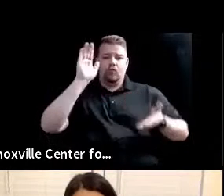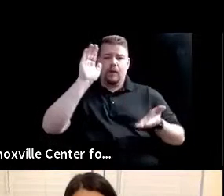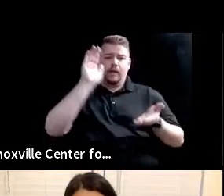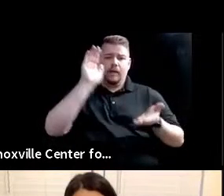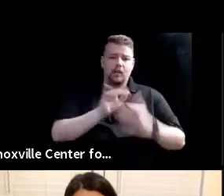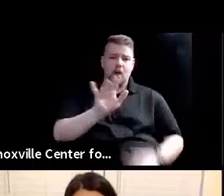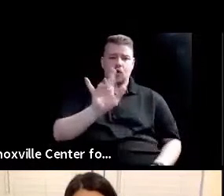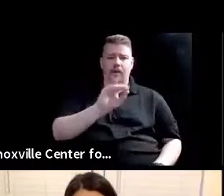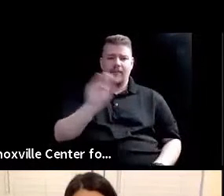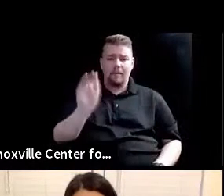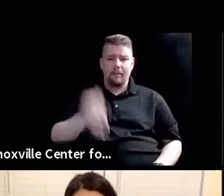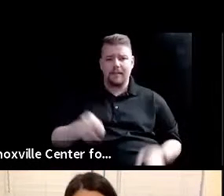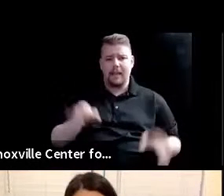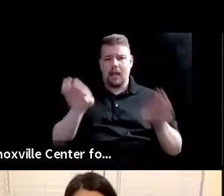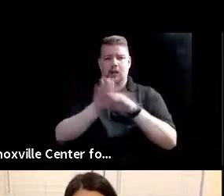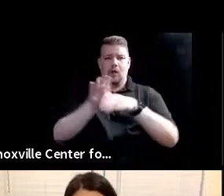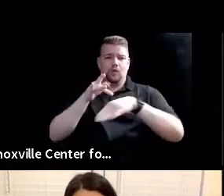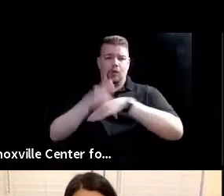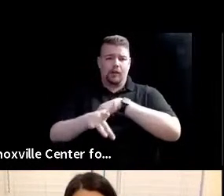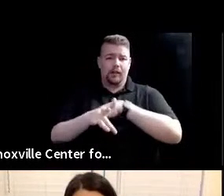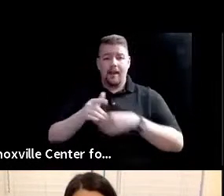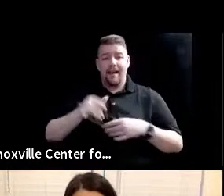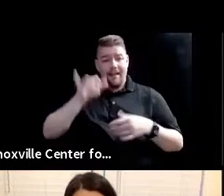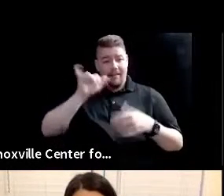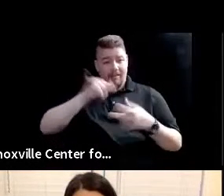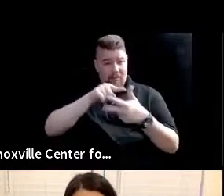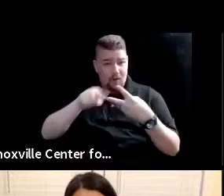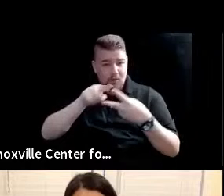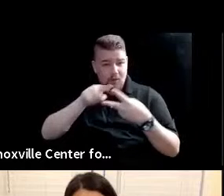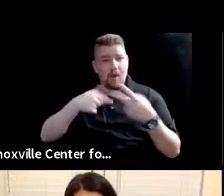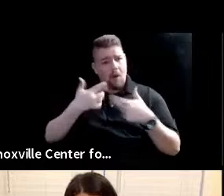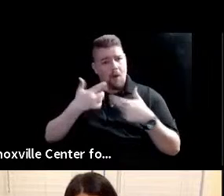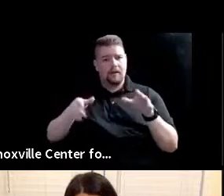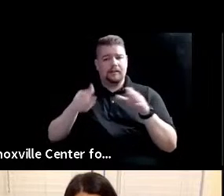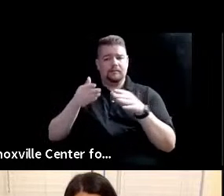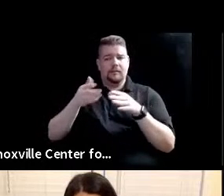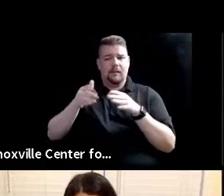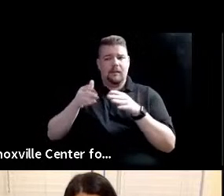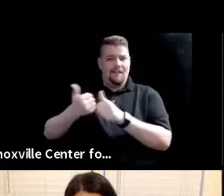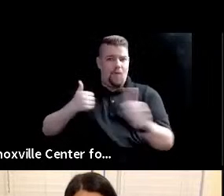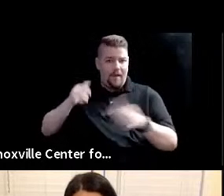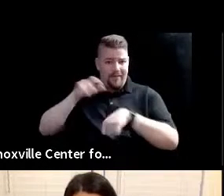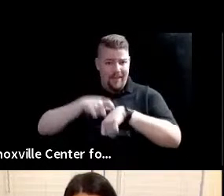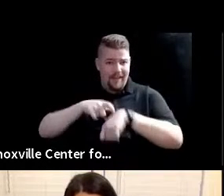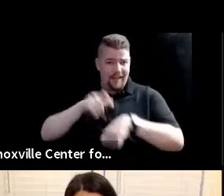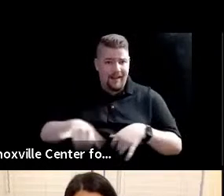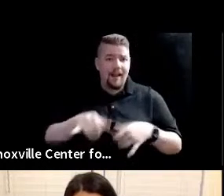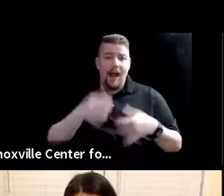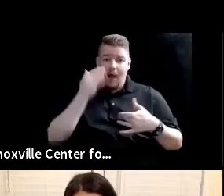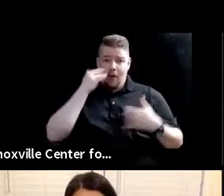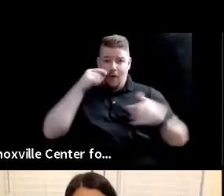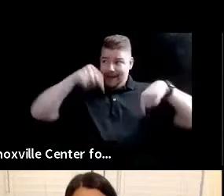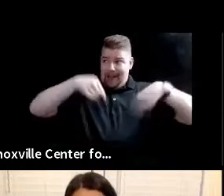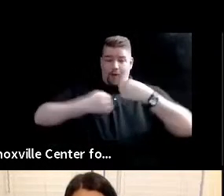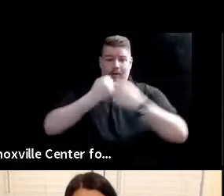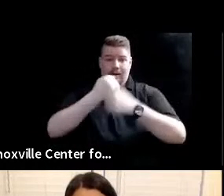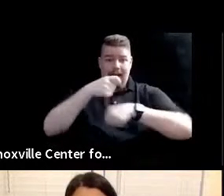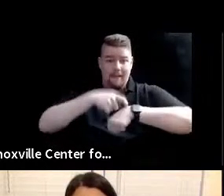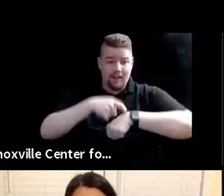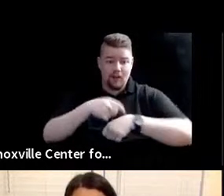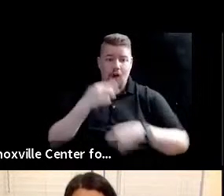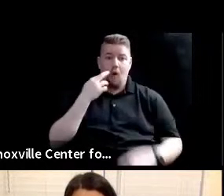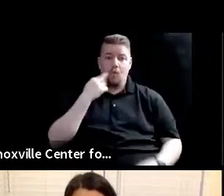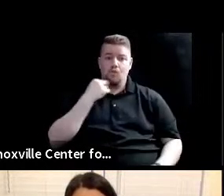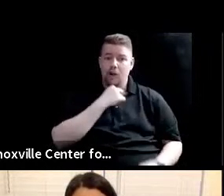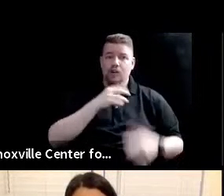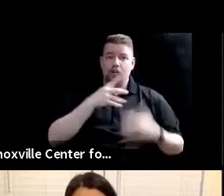and closing earlier. I would like to avoid that because I know that this time of year is the time of year that restaurants try